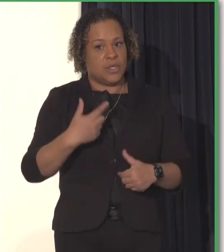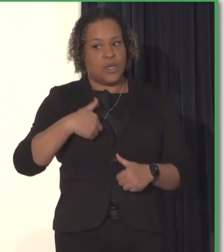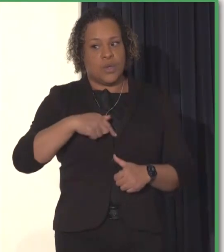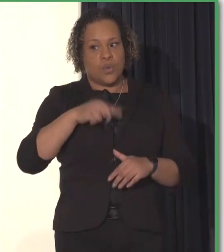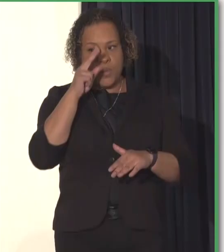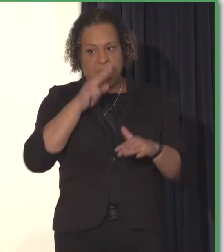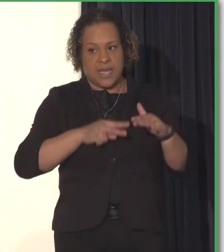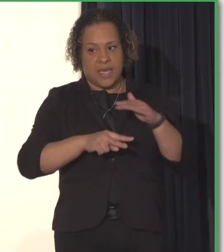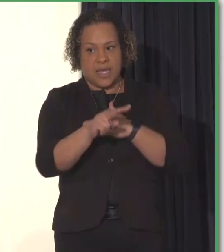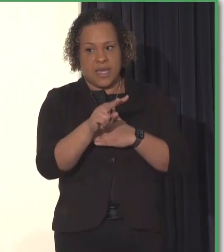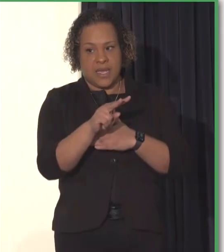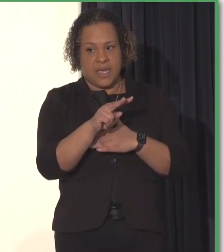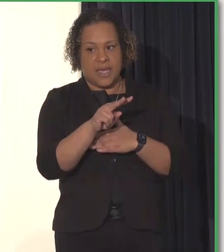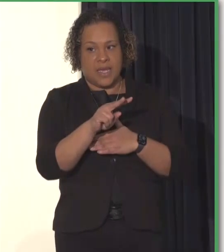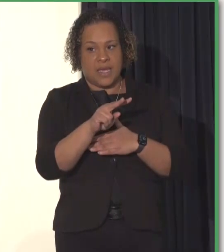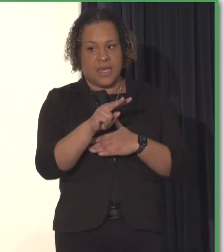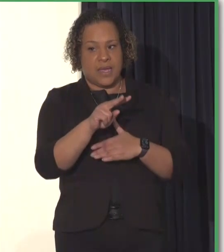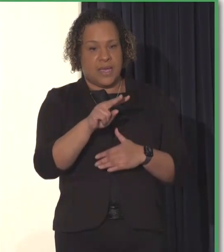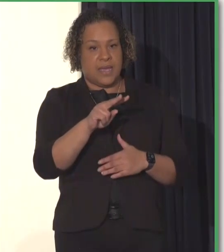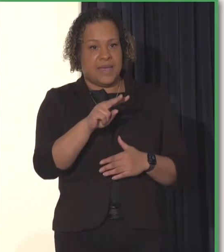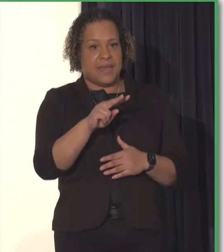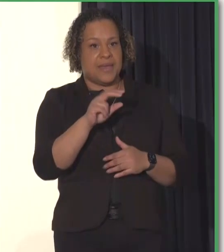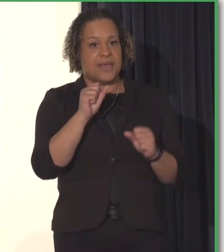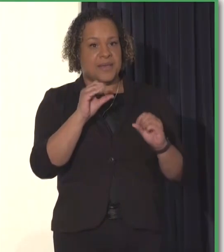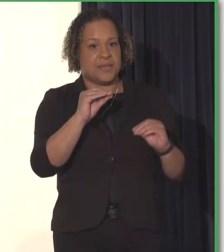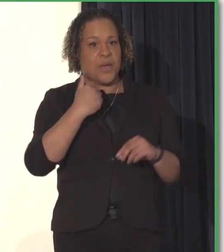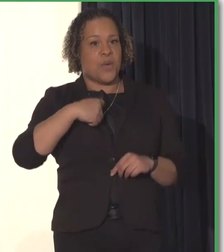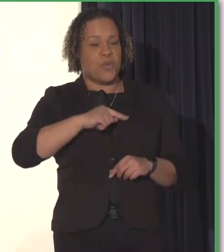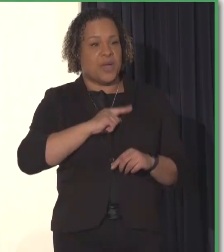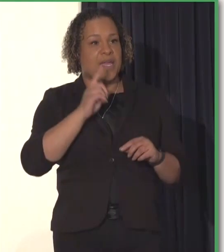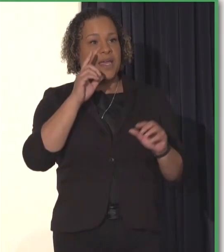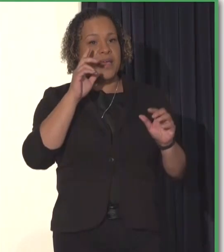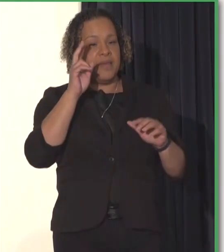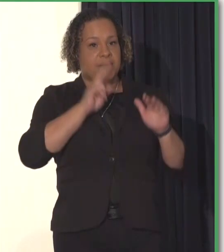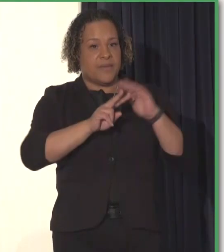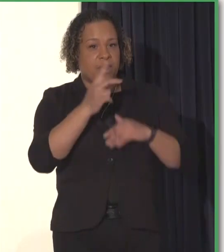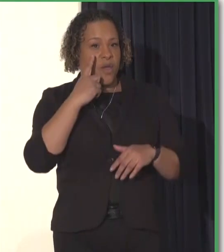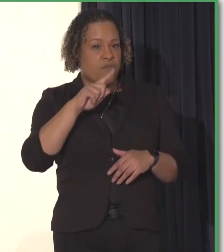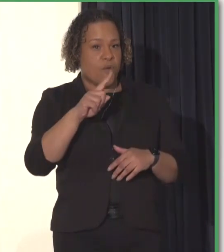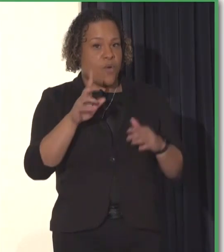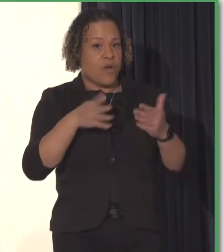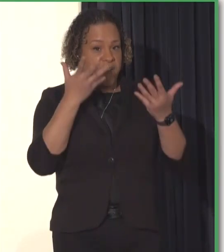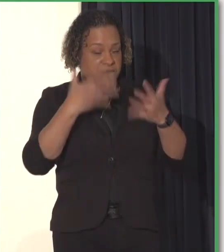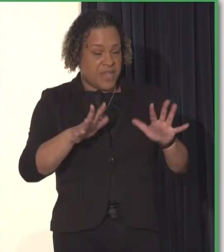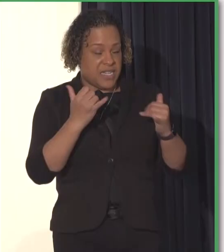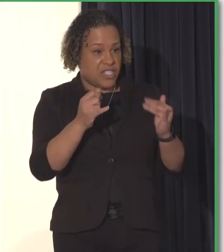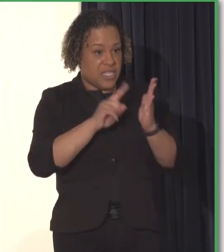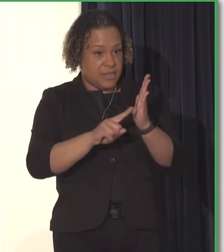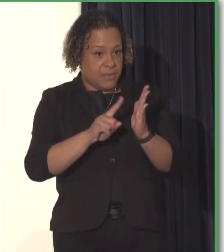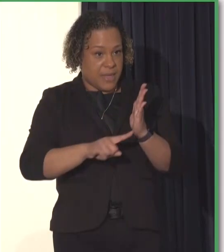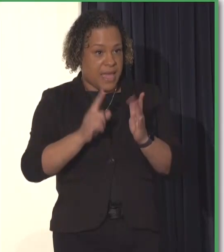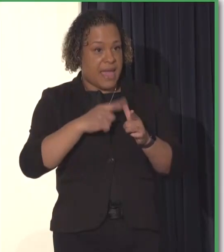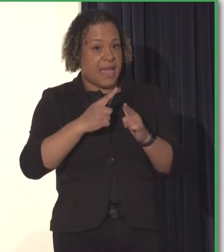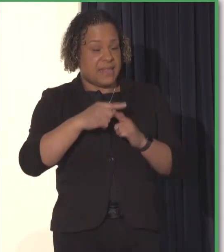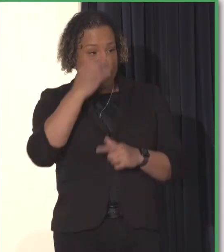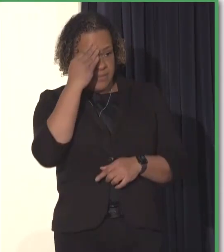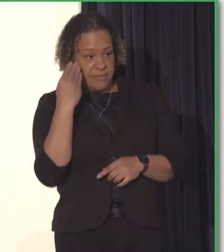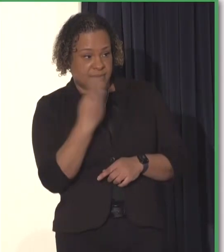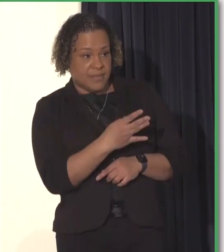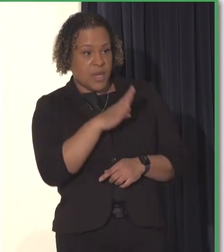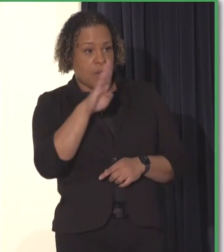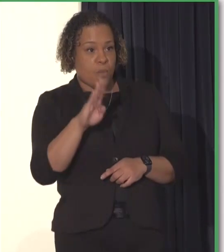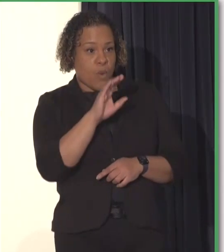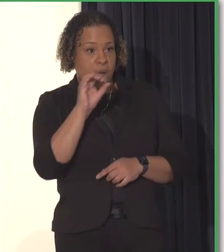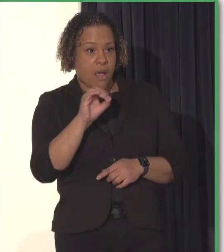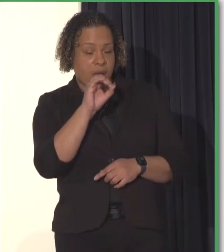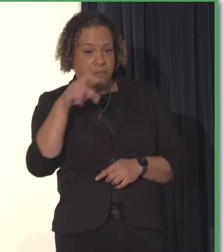anticipate for the investigation to be concluded and the findings being brought to the Board of Police Commission. And if action need to